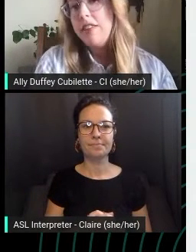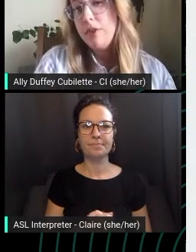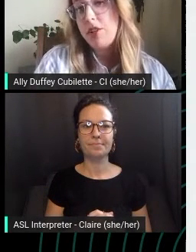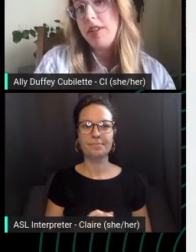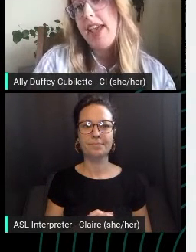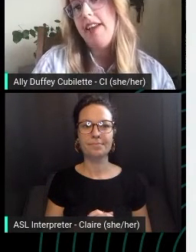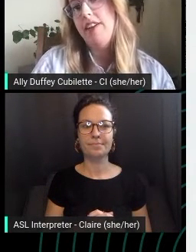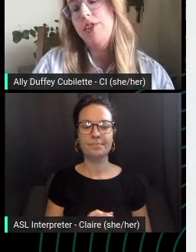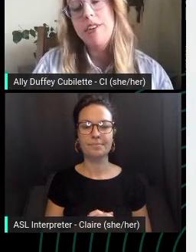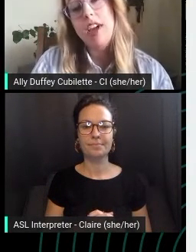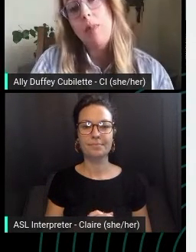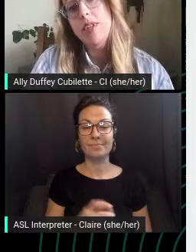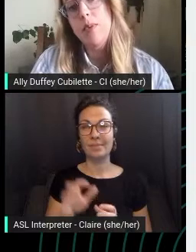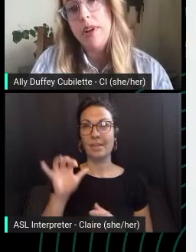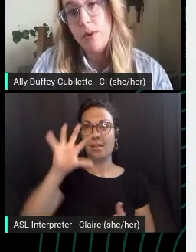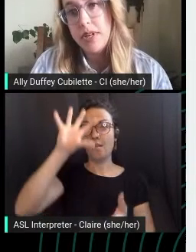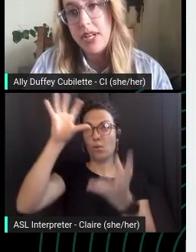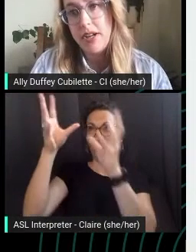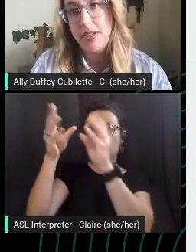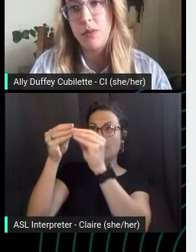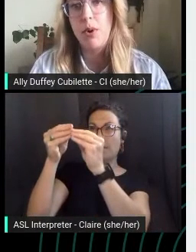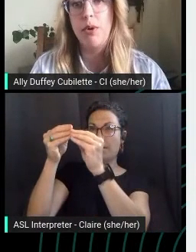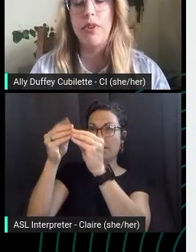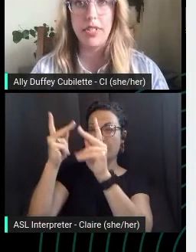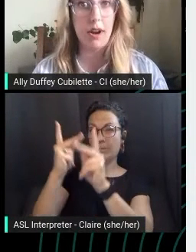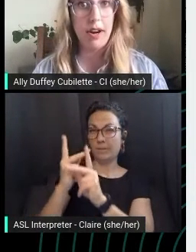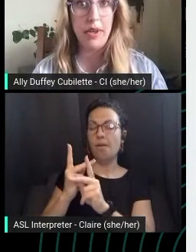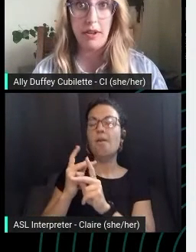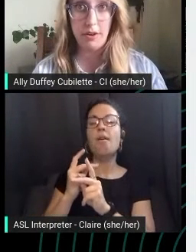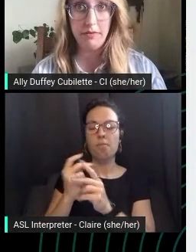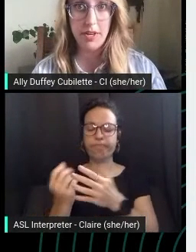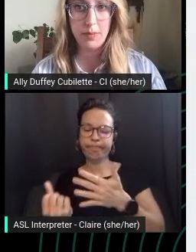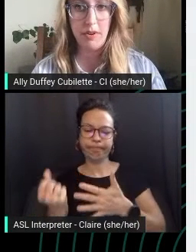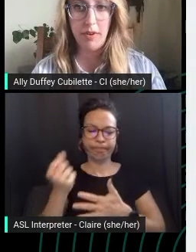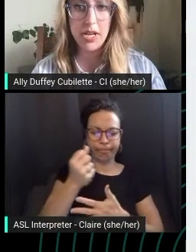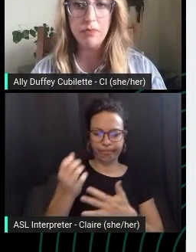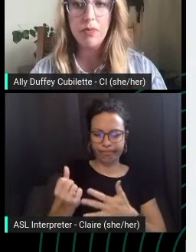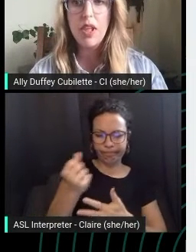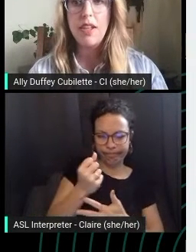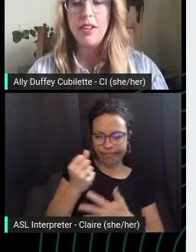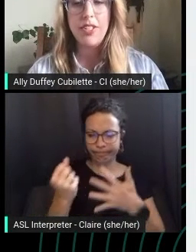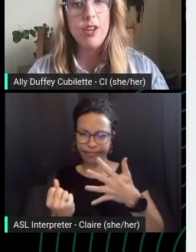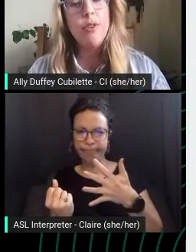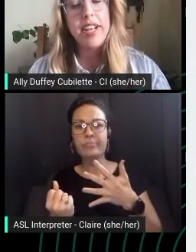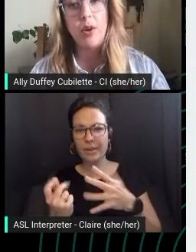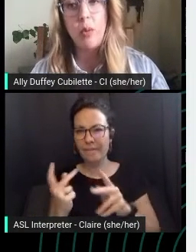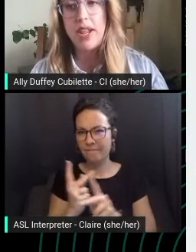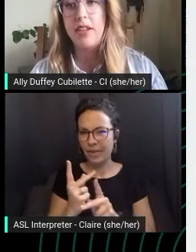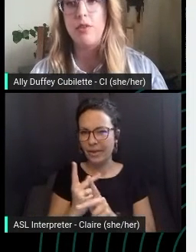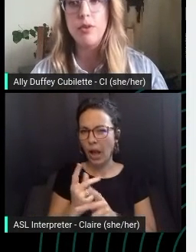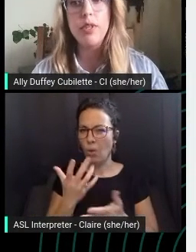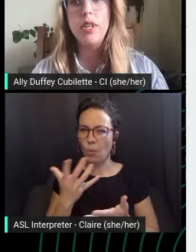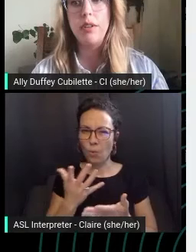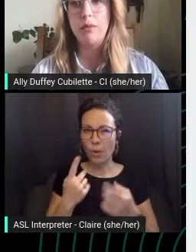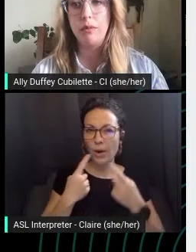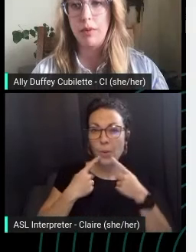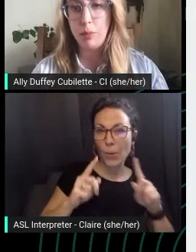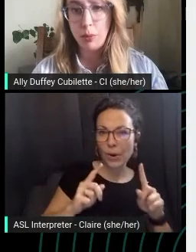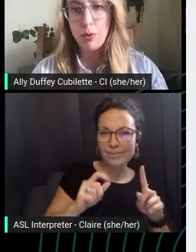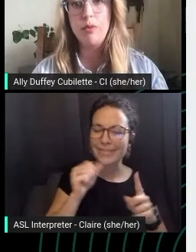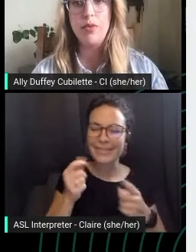Then that information can in turn help us prioritize both our time and our investment, right? To iterate in a way that